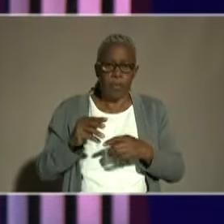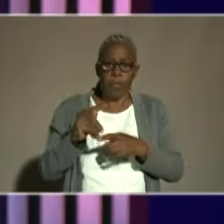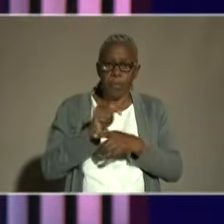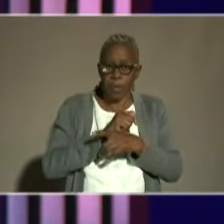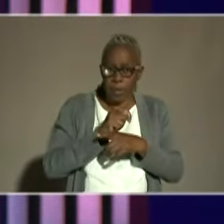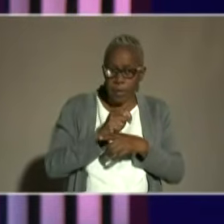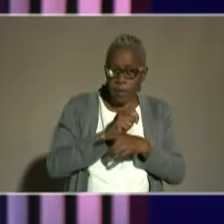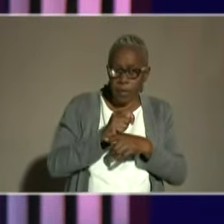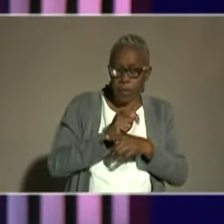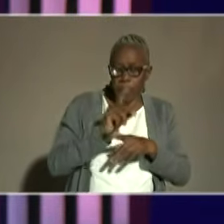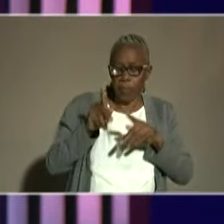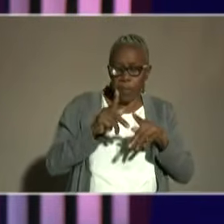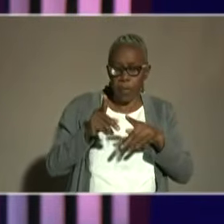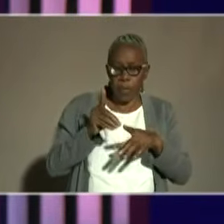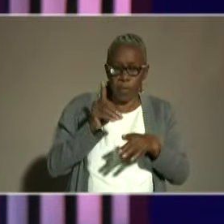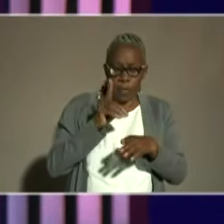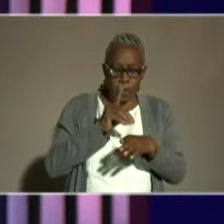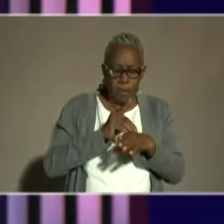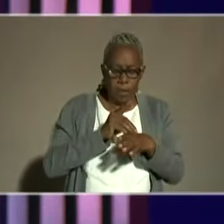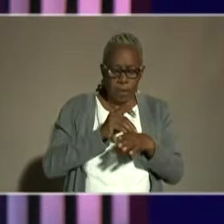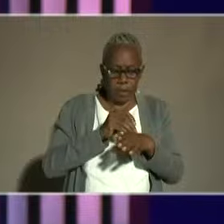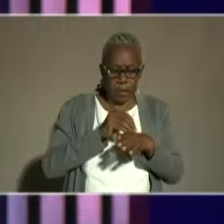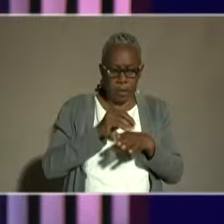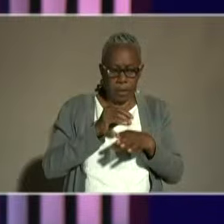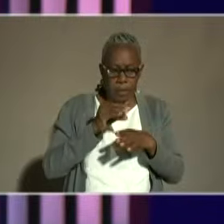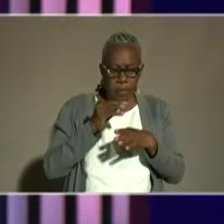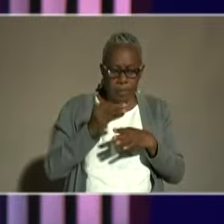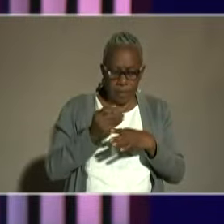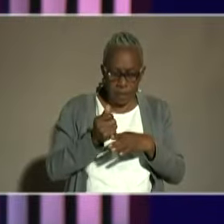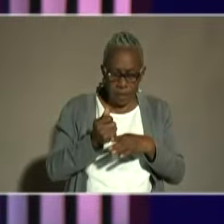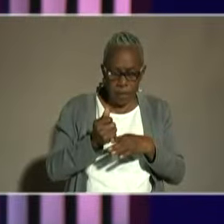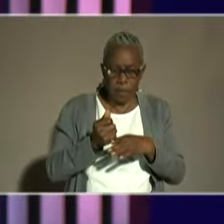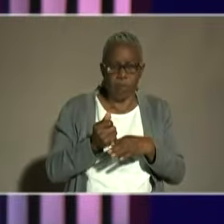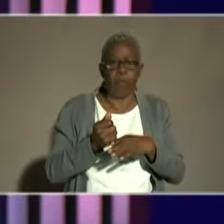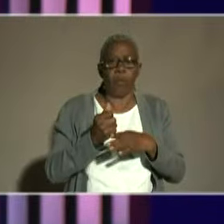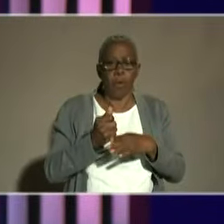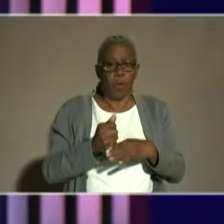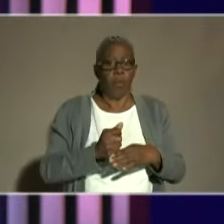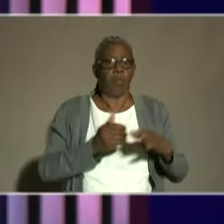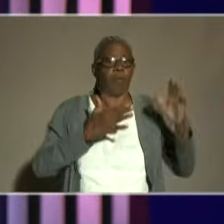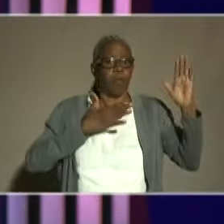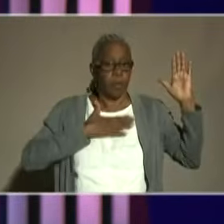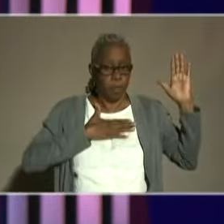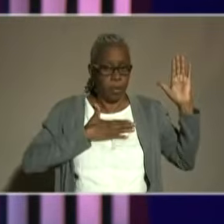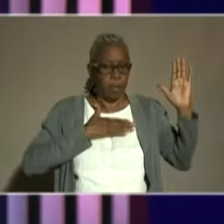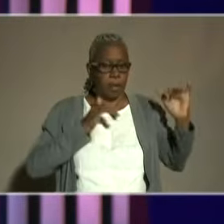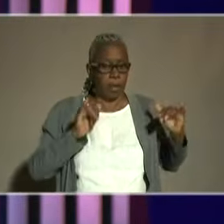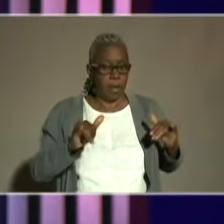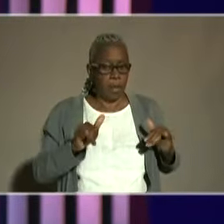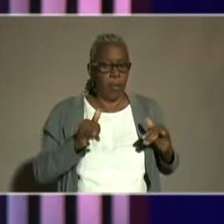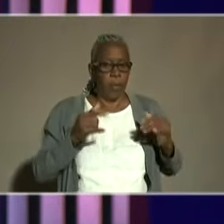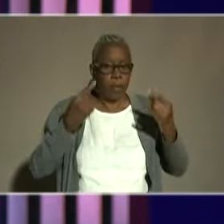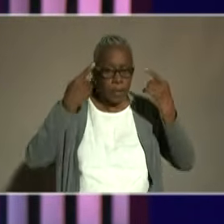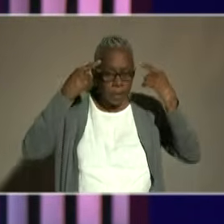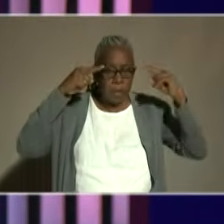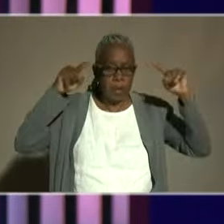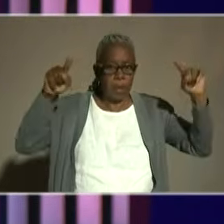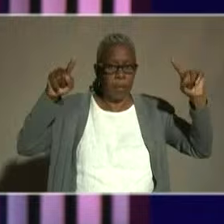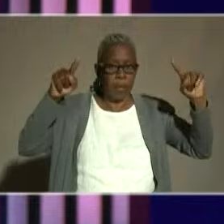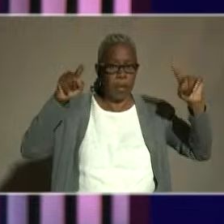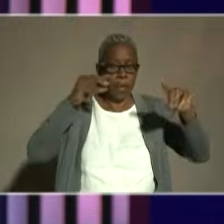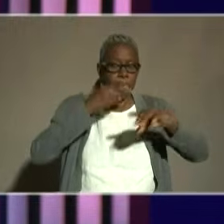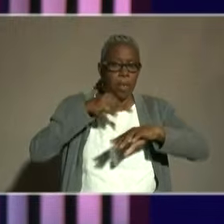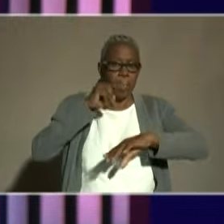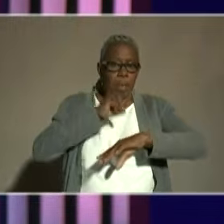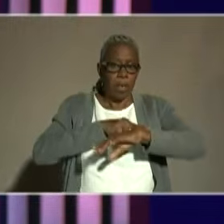with disabilities feel and see the benefits of it. We are fully committed to that, and we are going to establish a National Disabilities